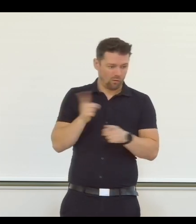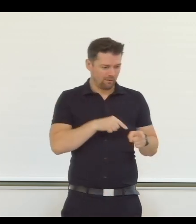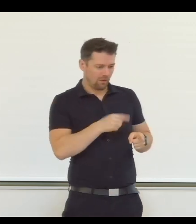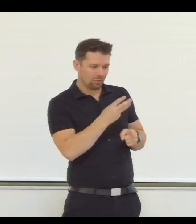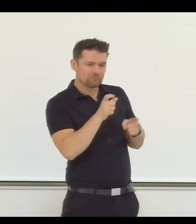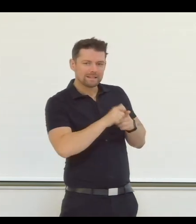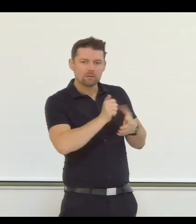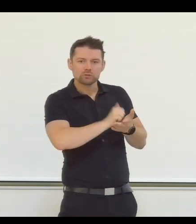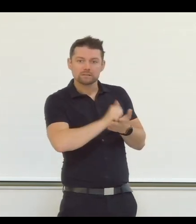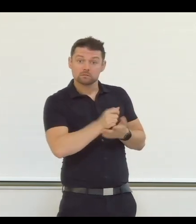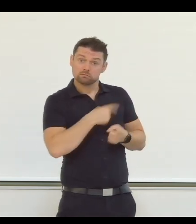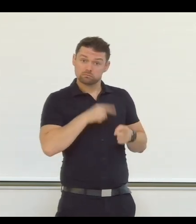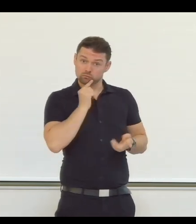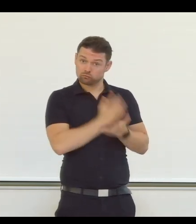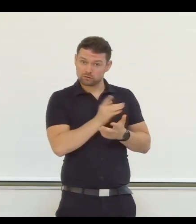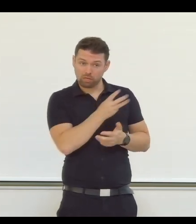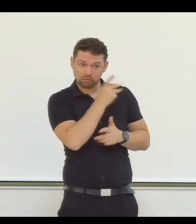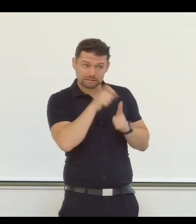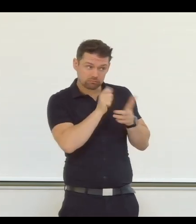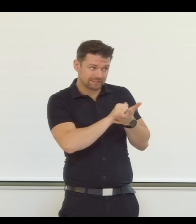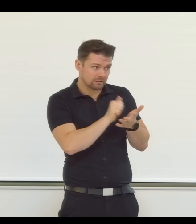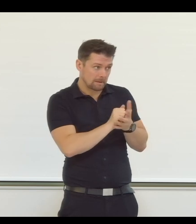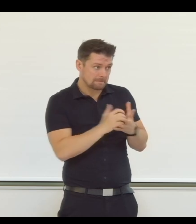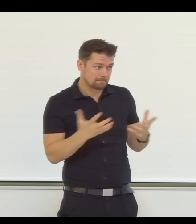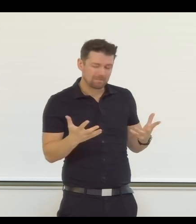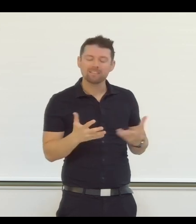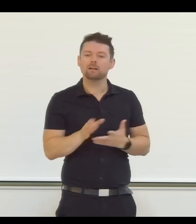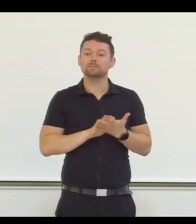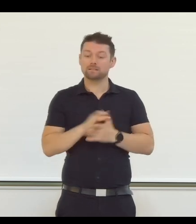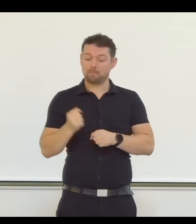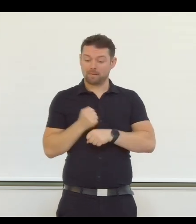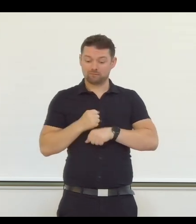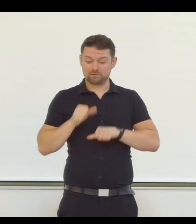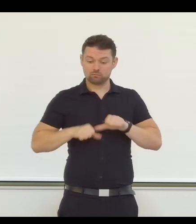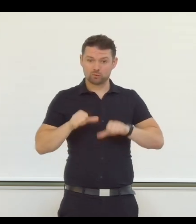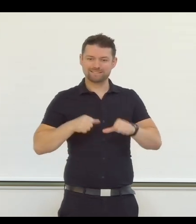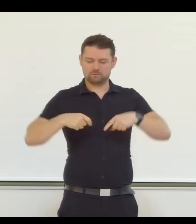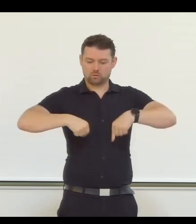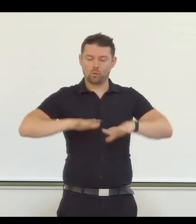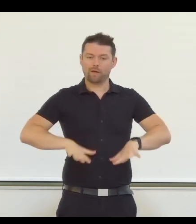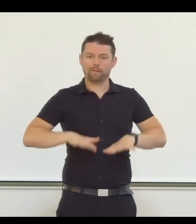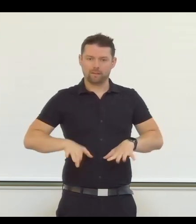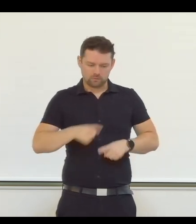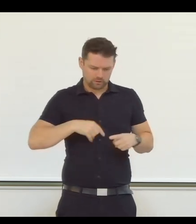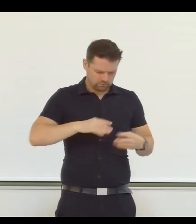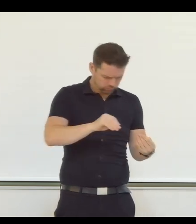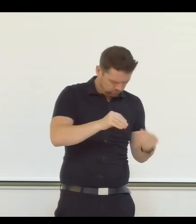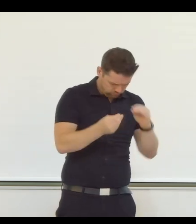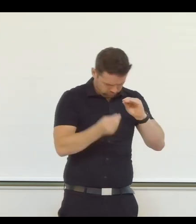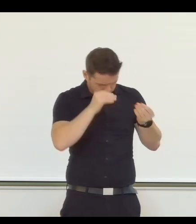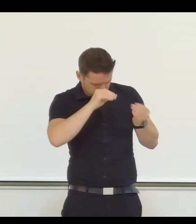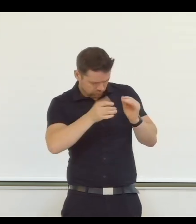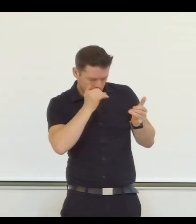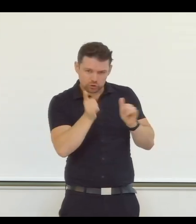printed correctly. Yeah. So did you think through kind of that, in that manufacturing process, everything that we would do here on Earth, and mapping that to